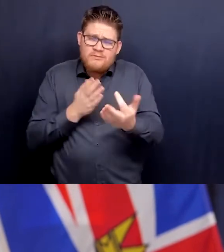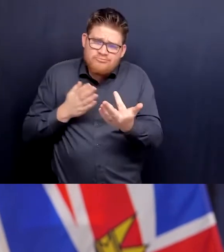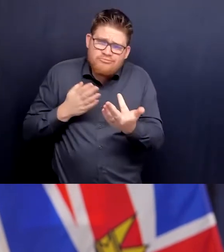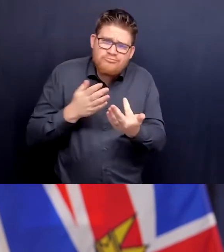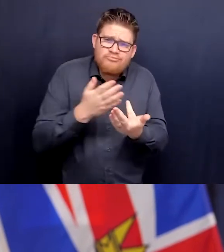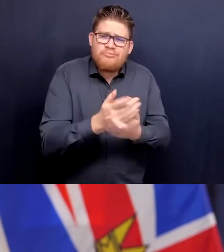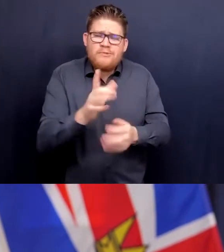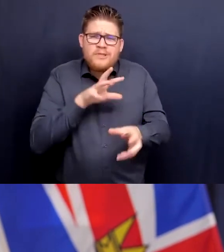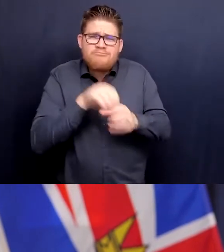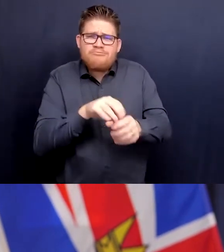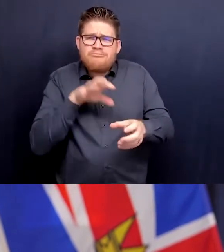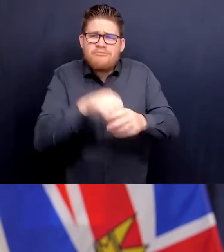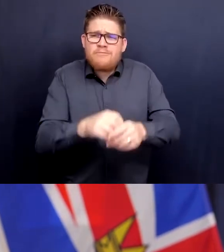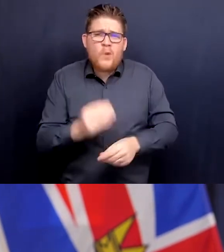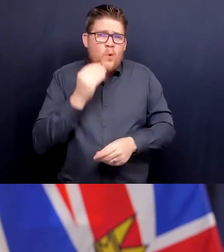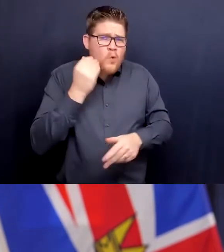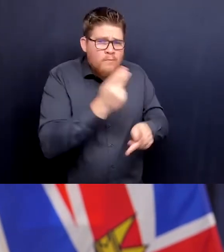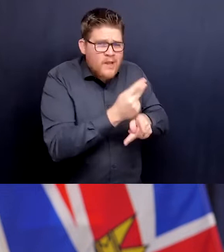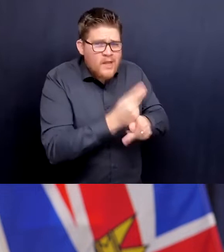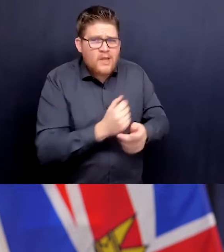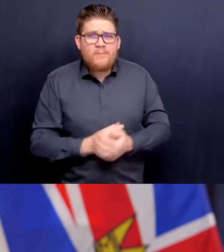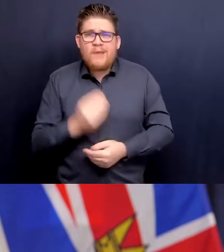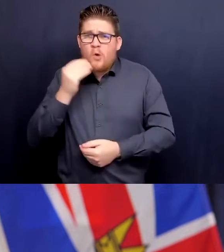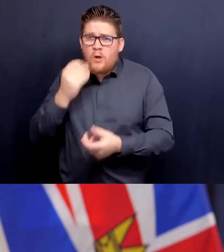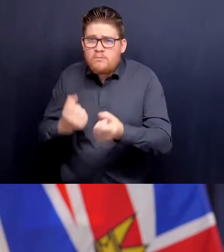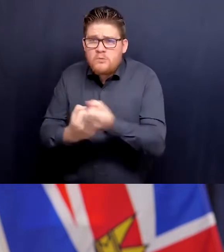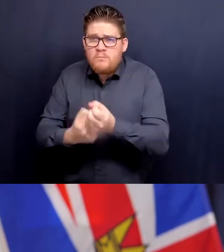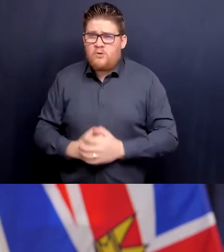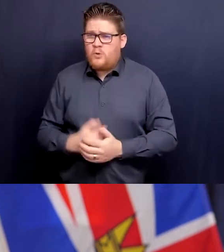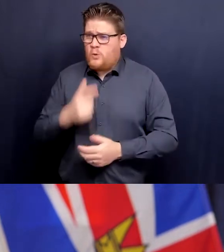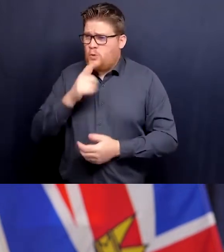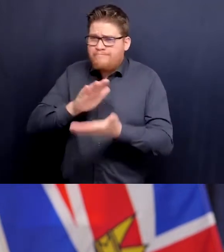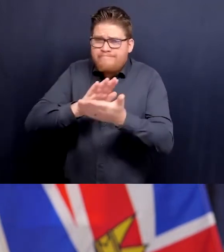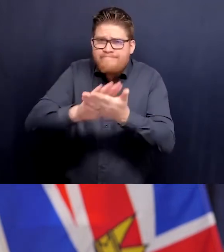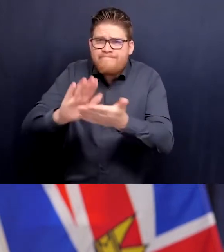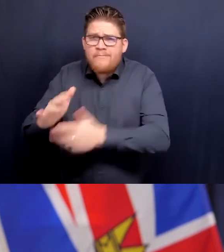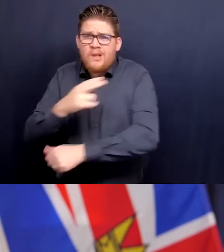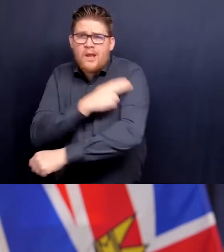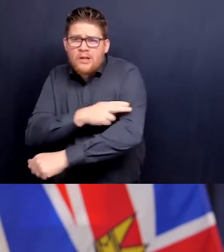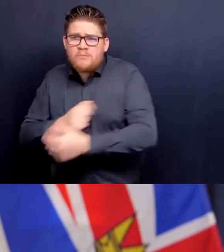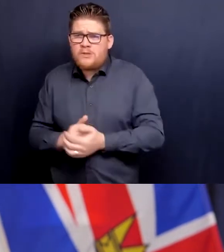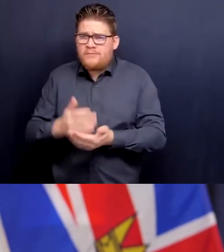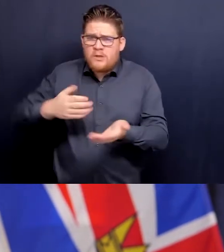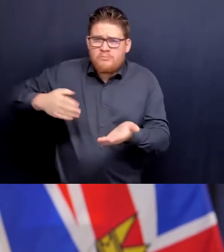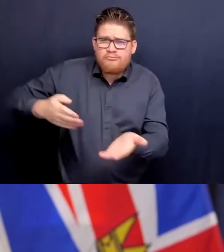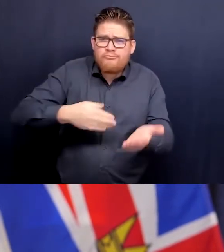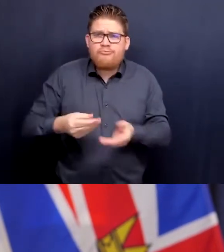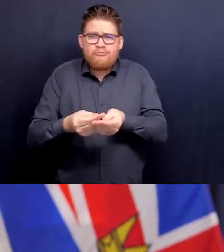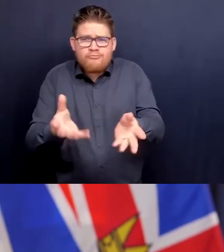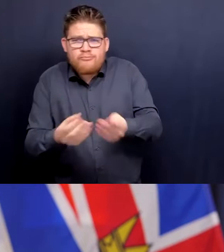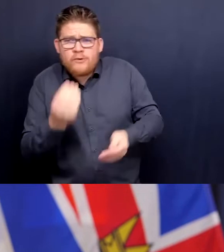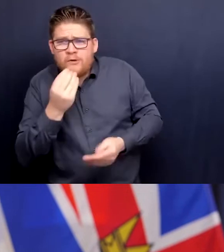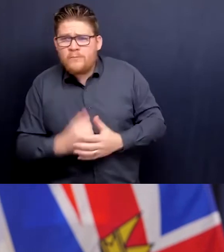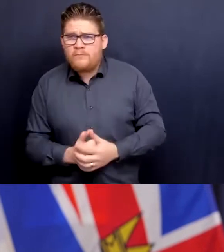who provide food and clean our hospitals and our long-term care facilities, our health sciences professionals, our ambulance paramedics,